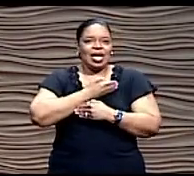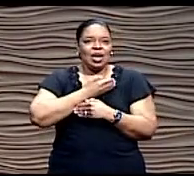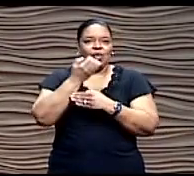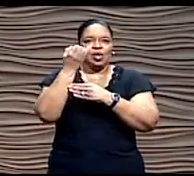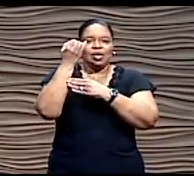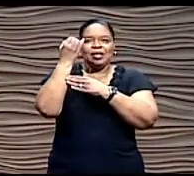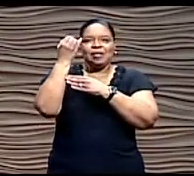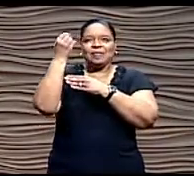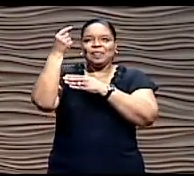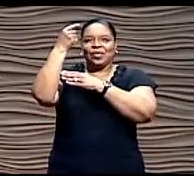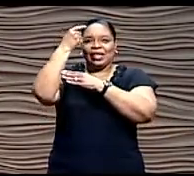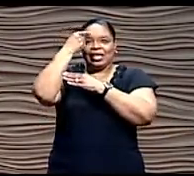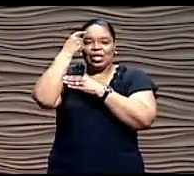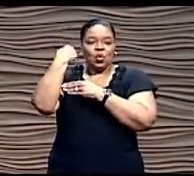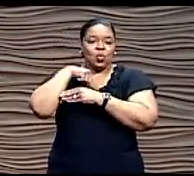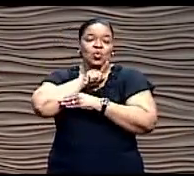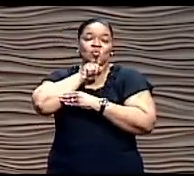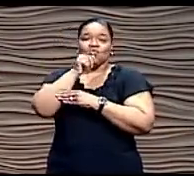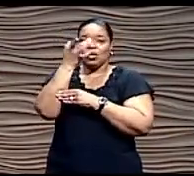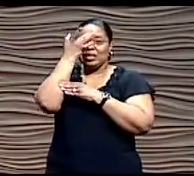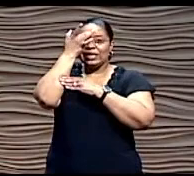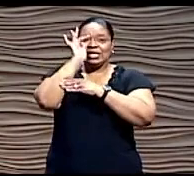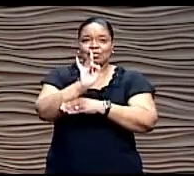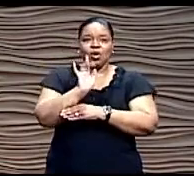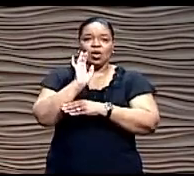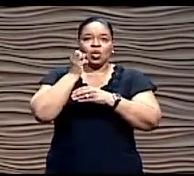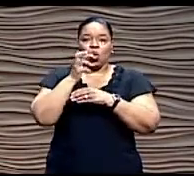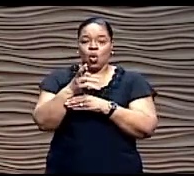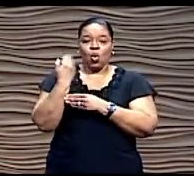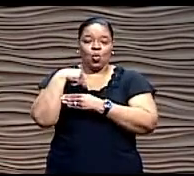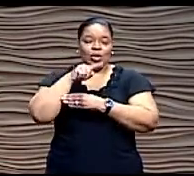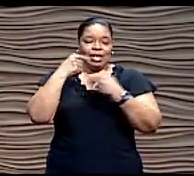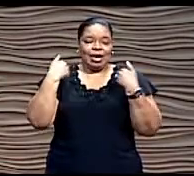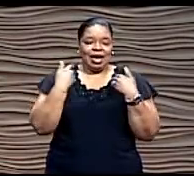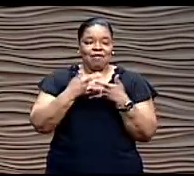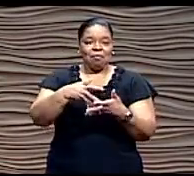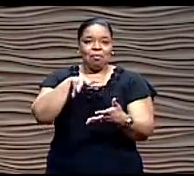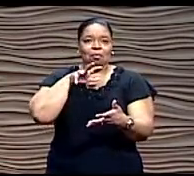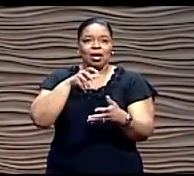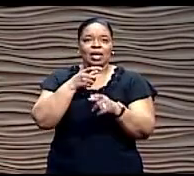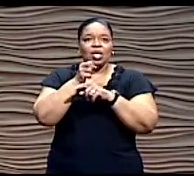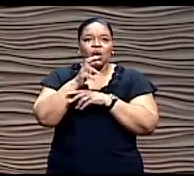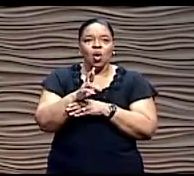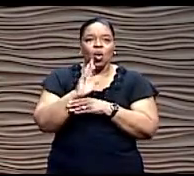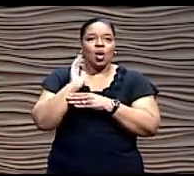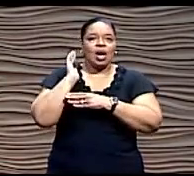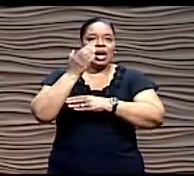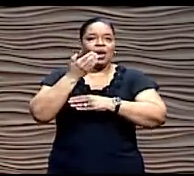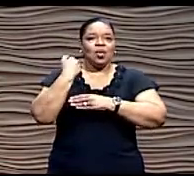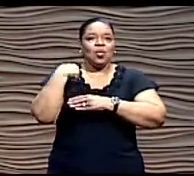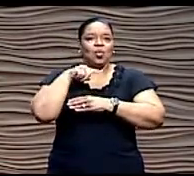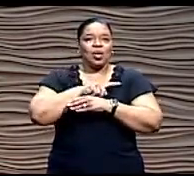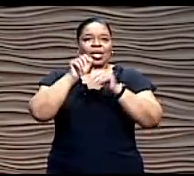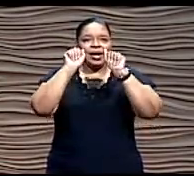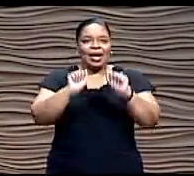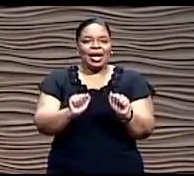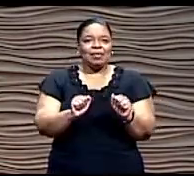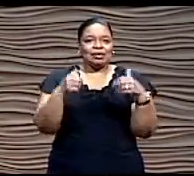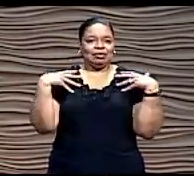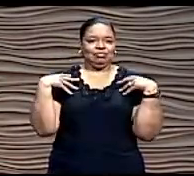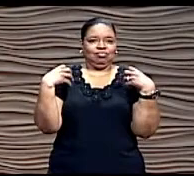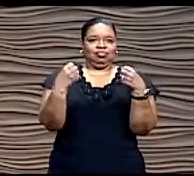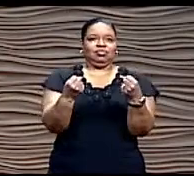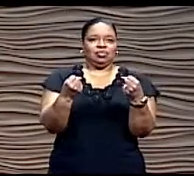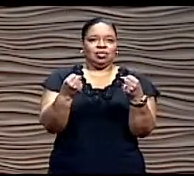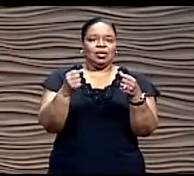intellectual acumen or our financial abilities or our muscular strength. But